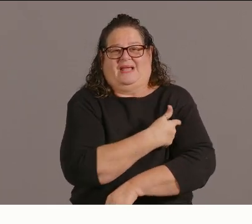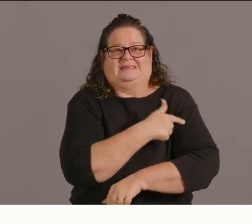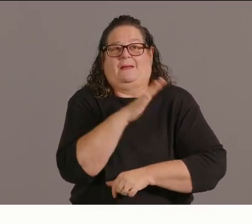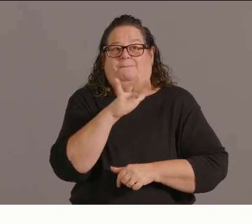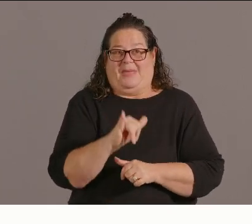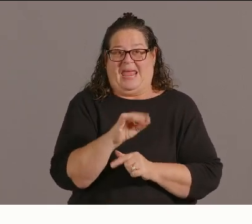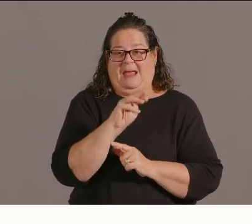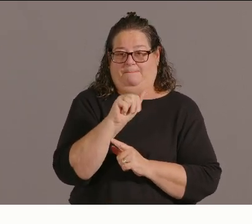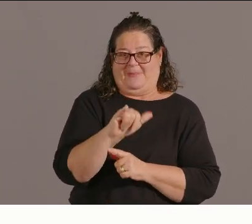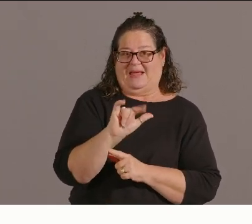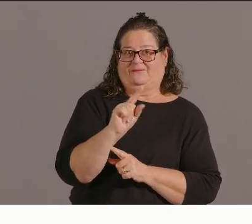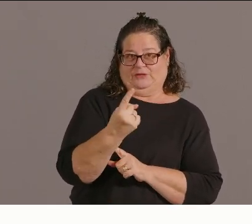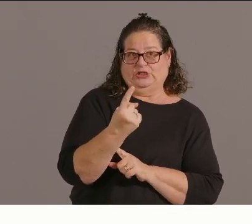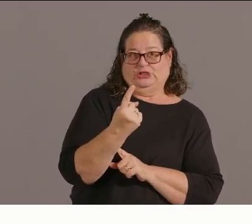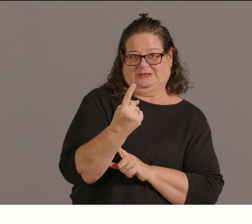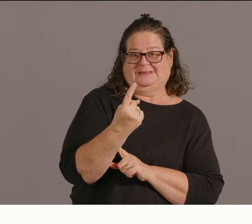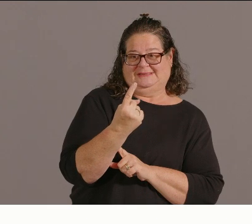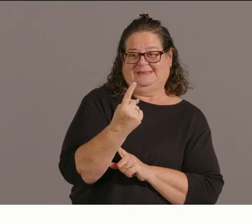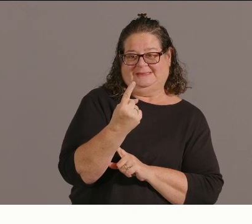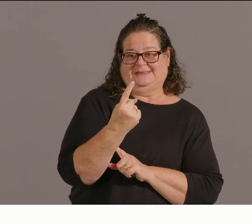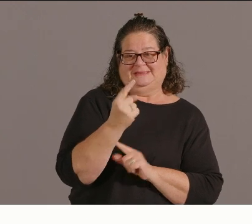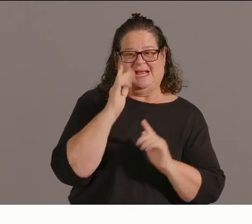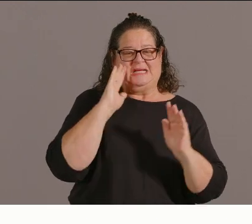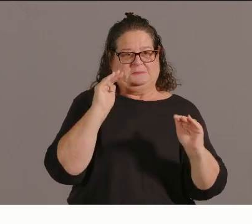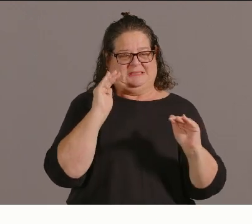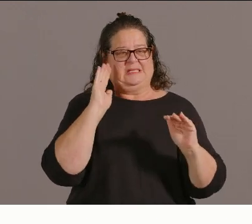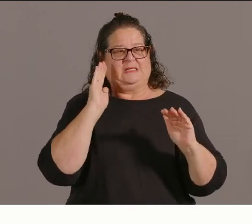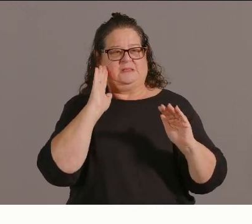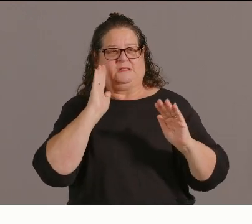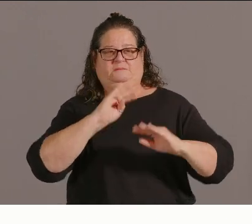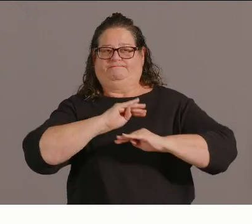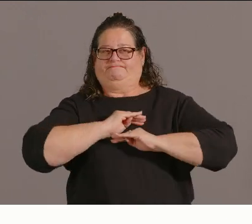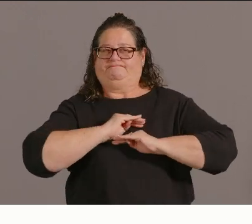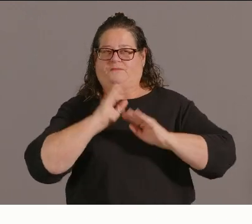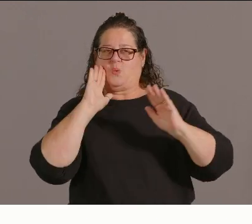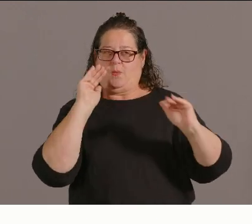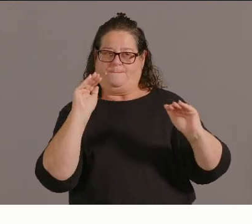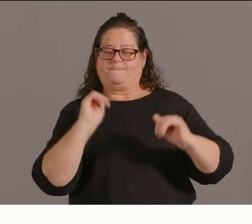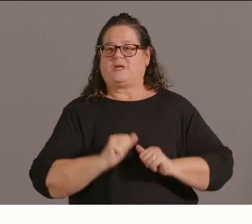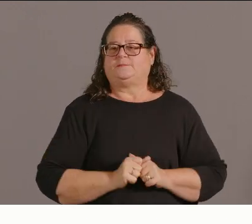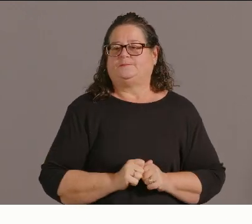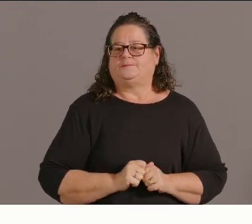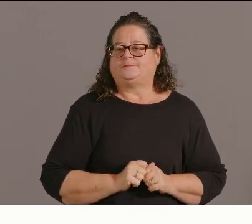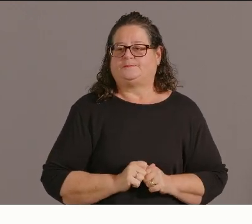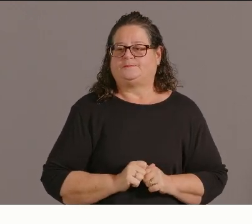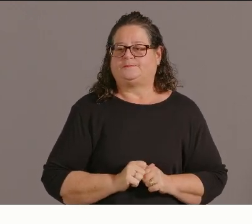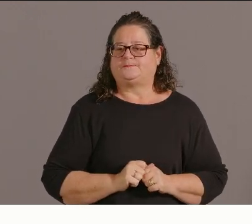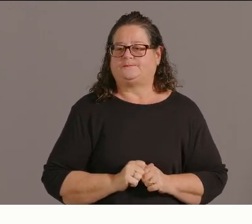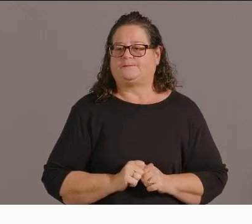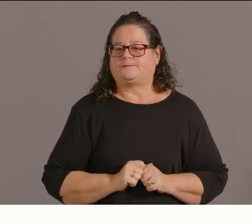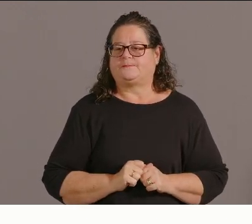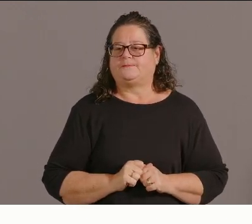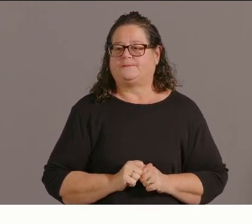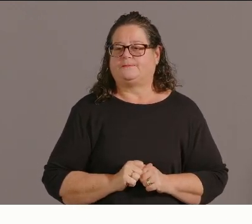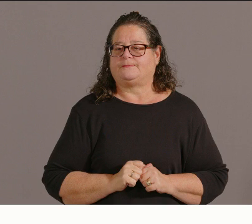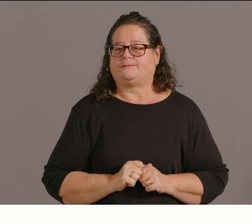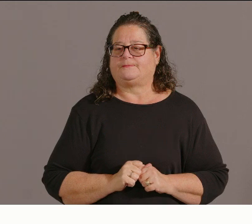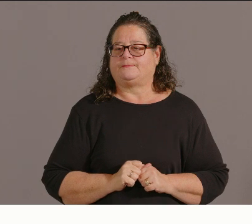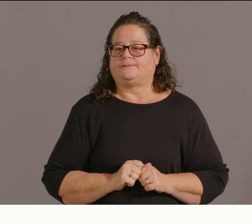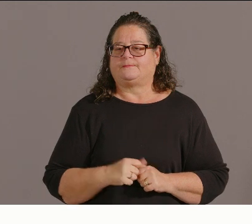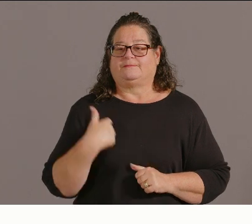So with our age-based prioritization, you can see that we're tracking the percent of the estimated population that has been